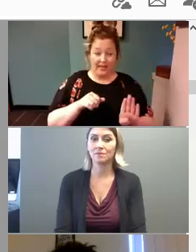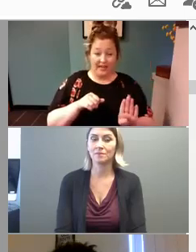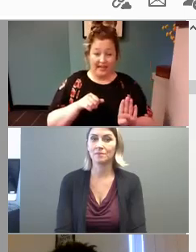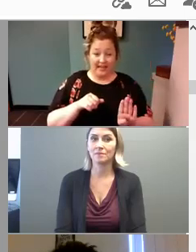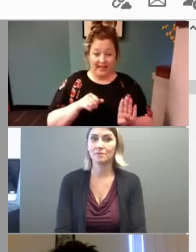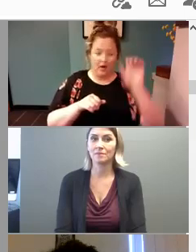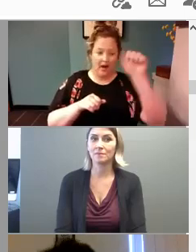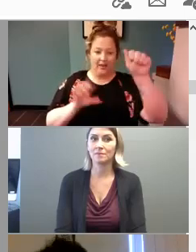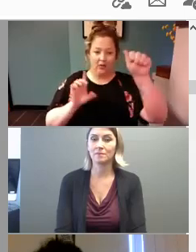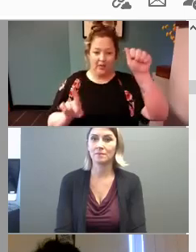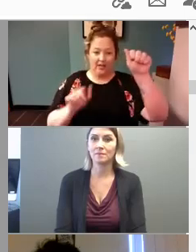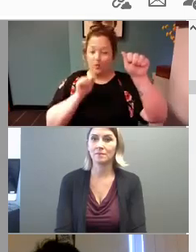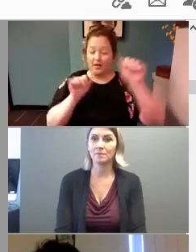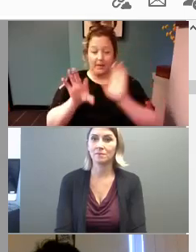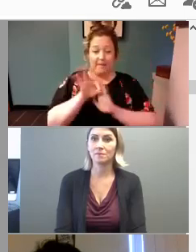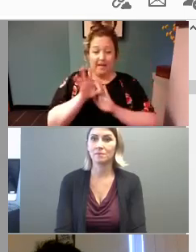cost, but